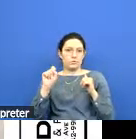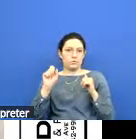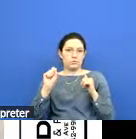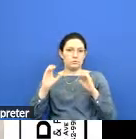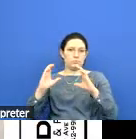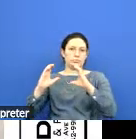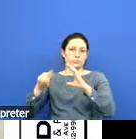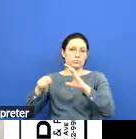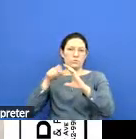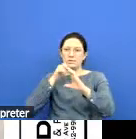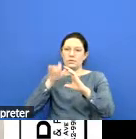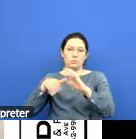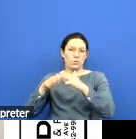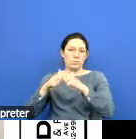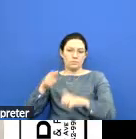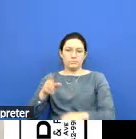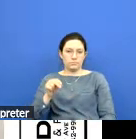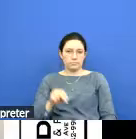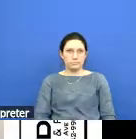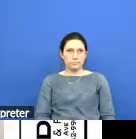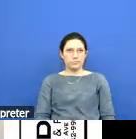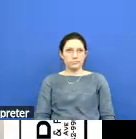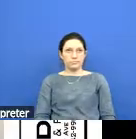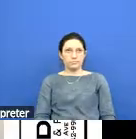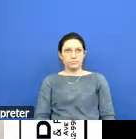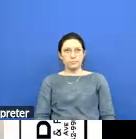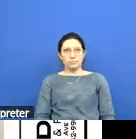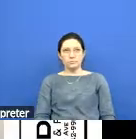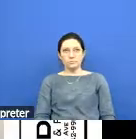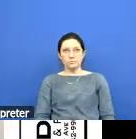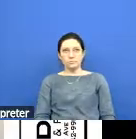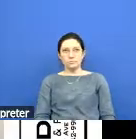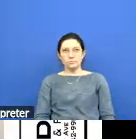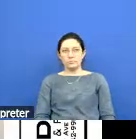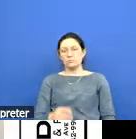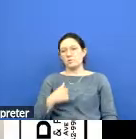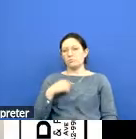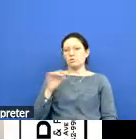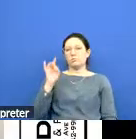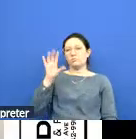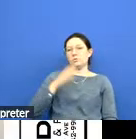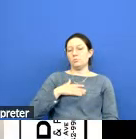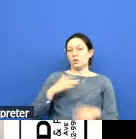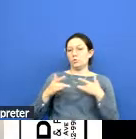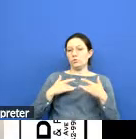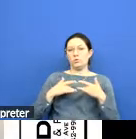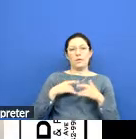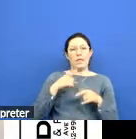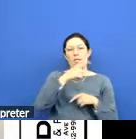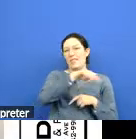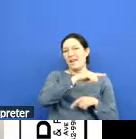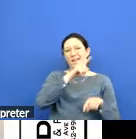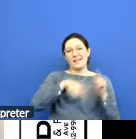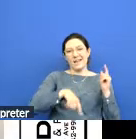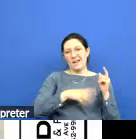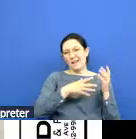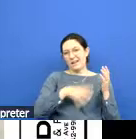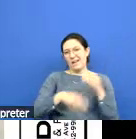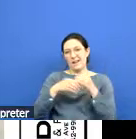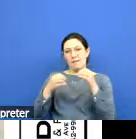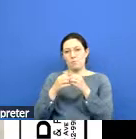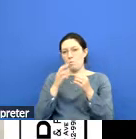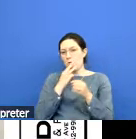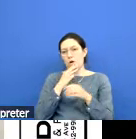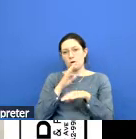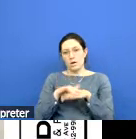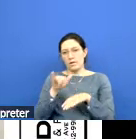the bottleneck. Yeah, well, I'm just addressing my concern about it. They can't put any more water going into